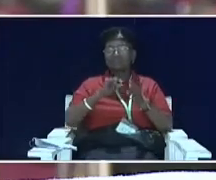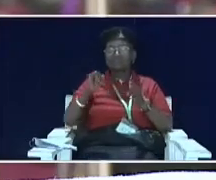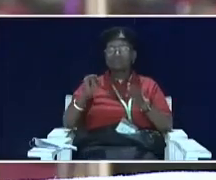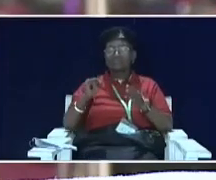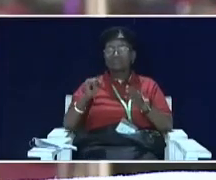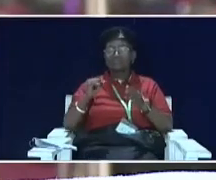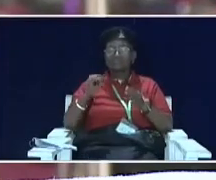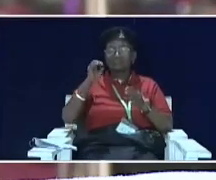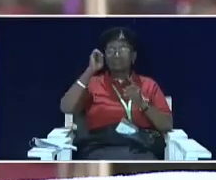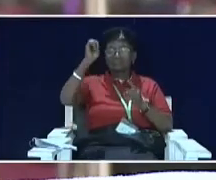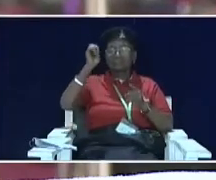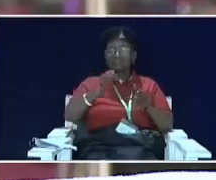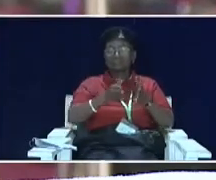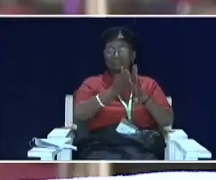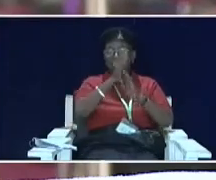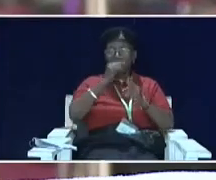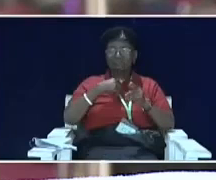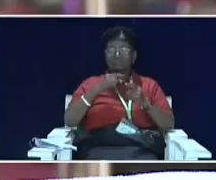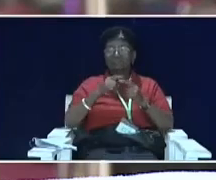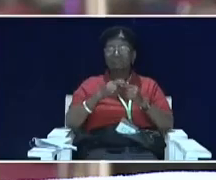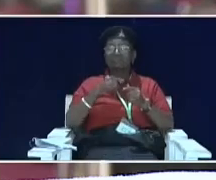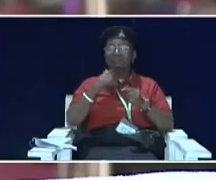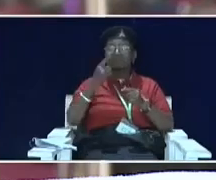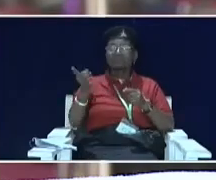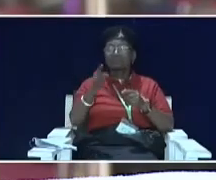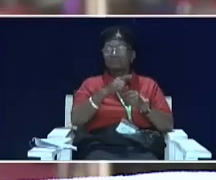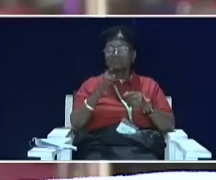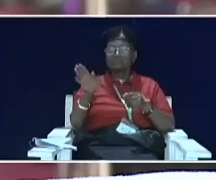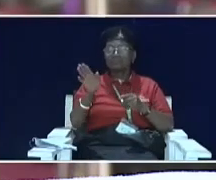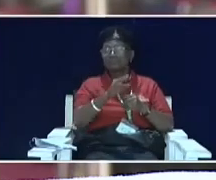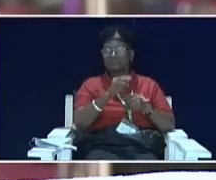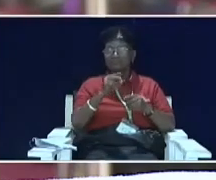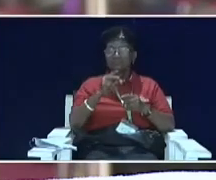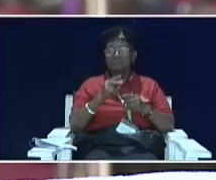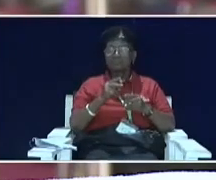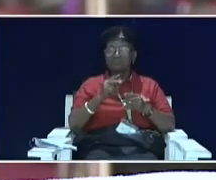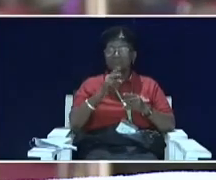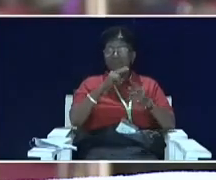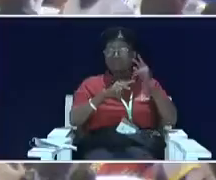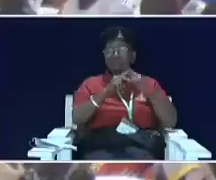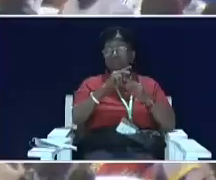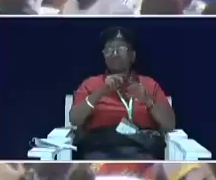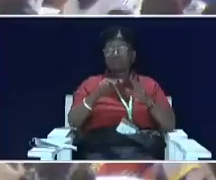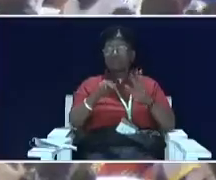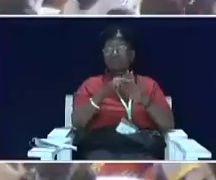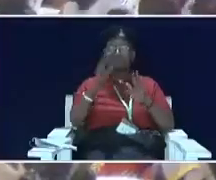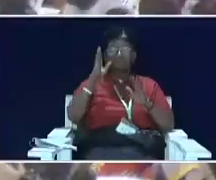He asked me to tell you, your vision will begin to get brighter by the day.